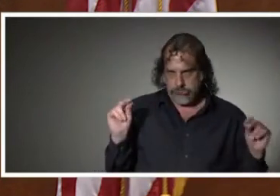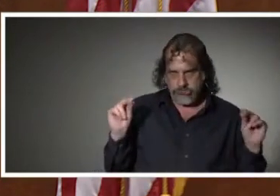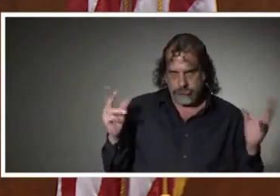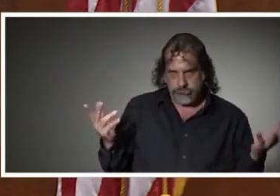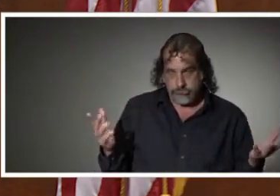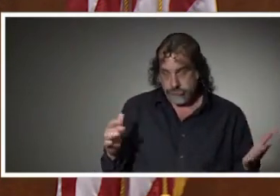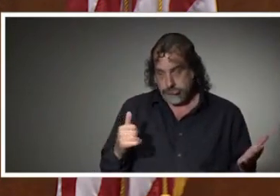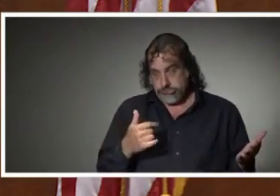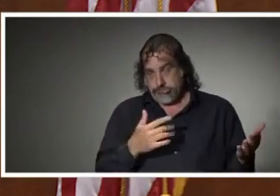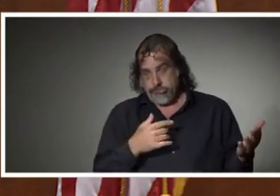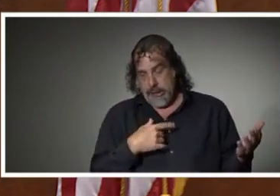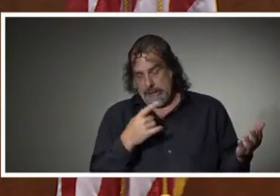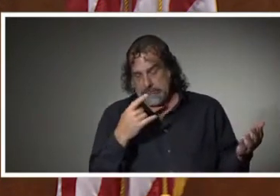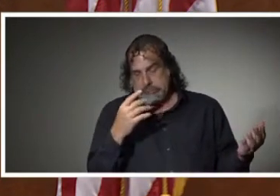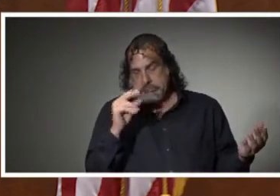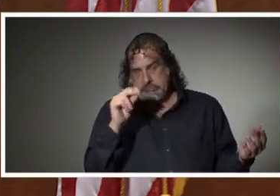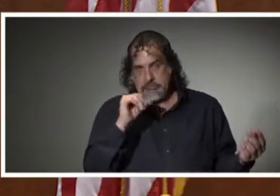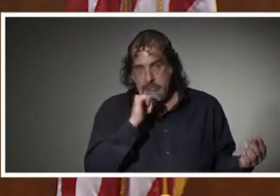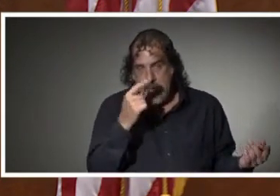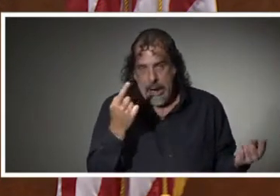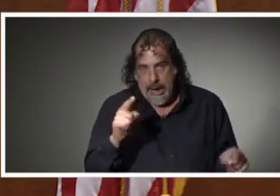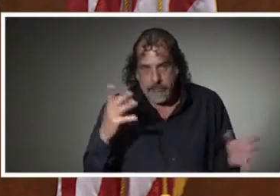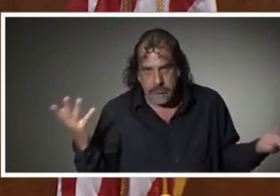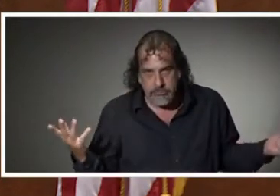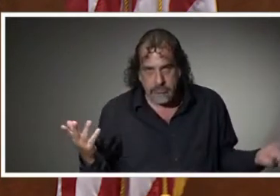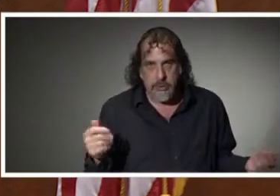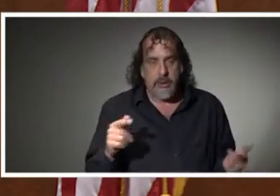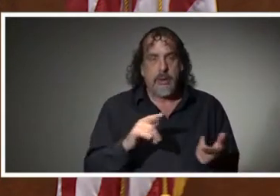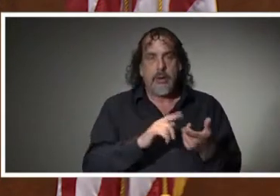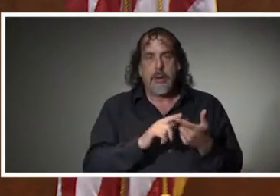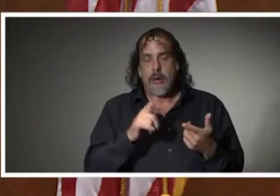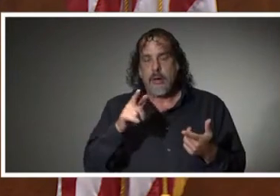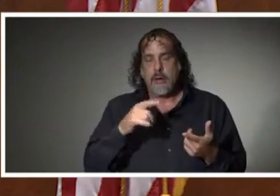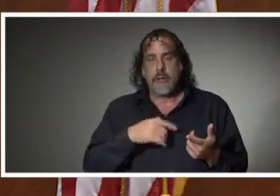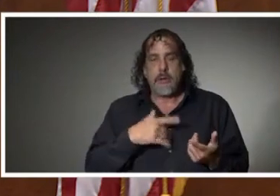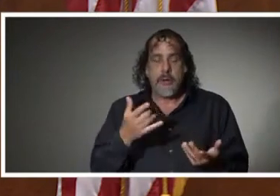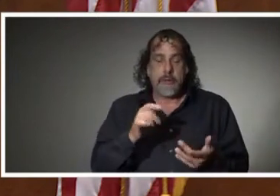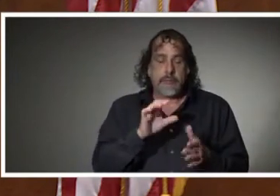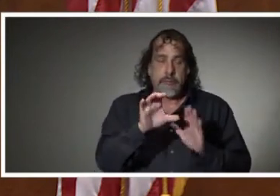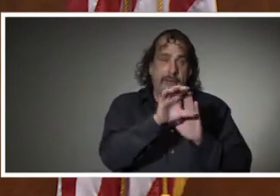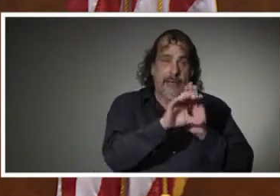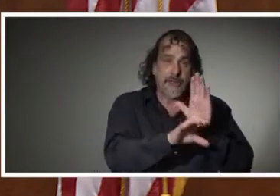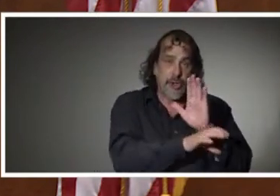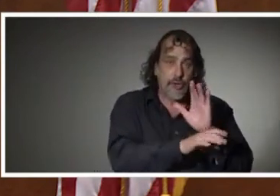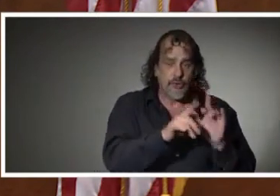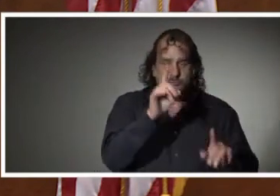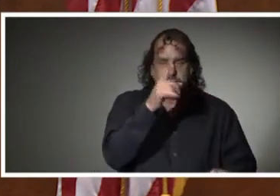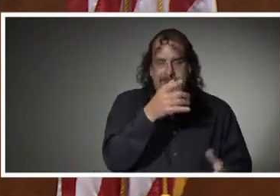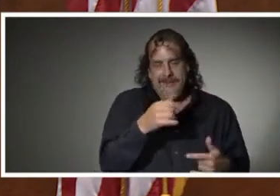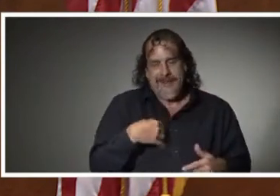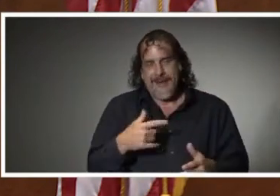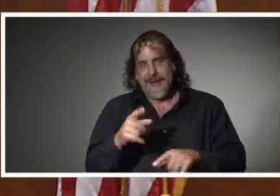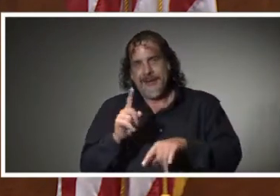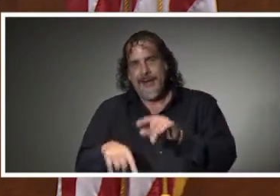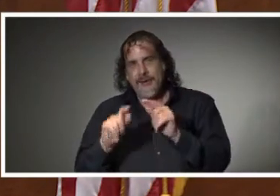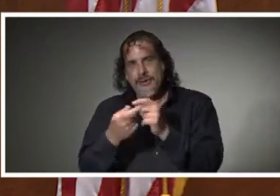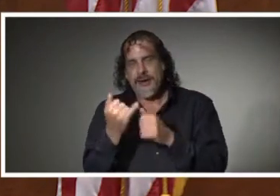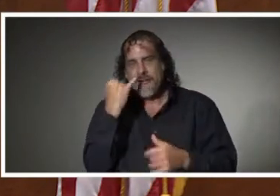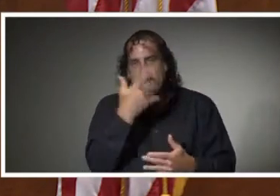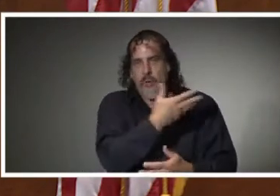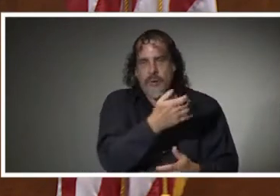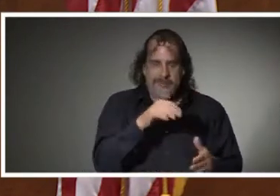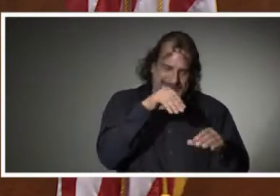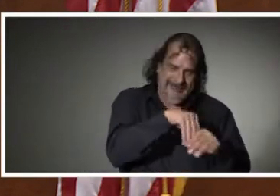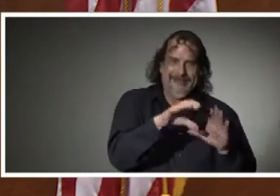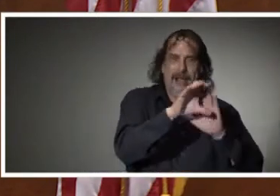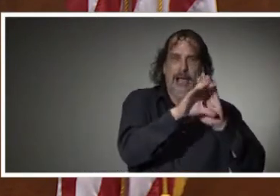that's just highly unlikely. The other thing I would tell you is it's constitutional, and so I'm not sure they could change it even if they wanted to. The problem